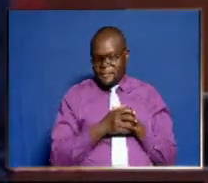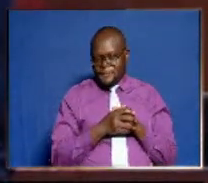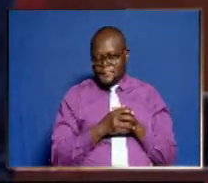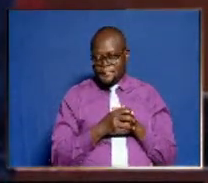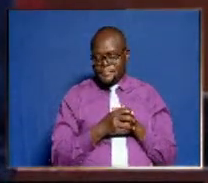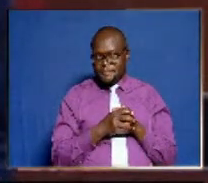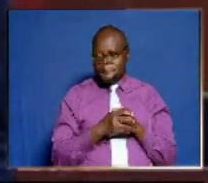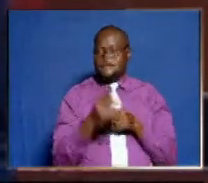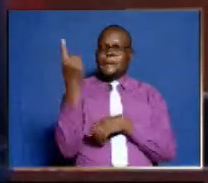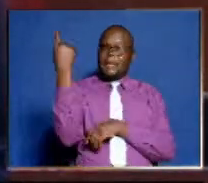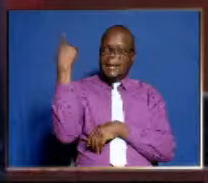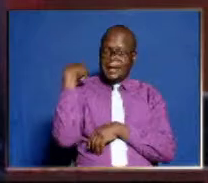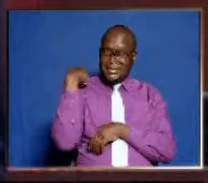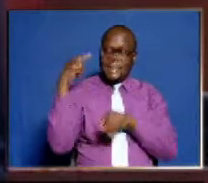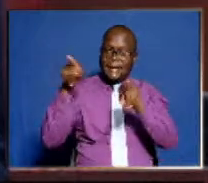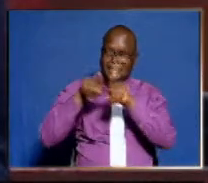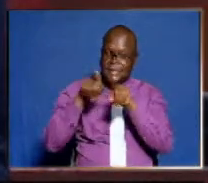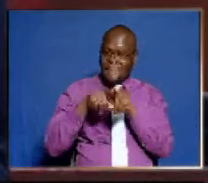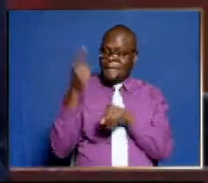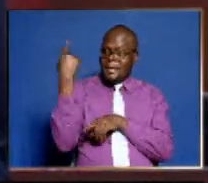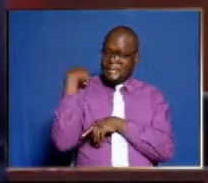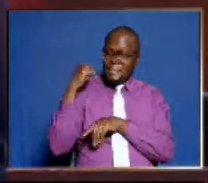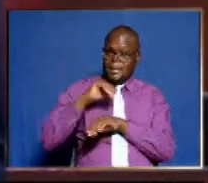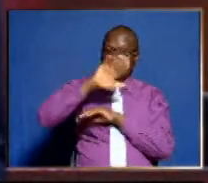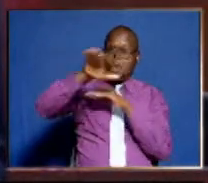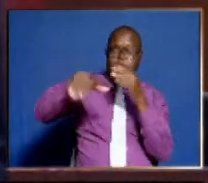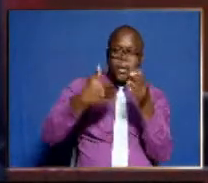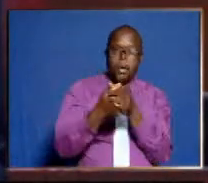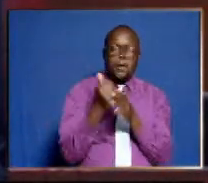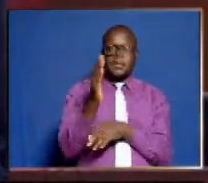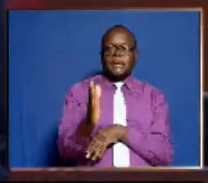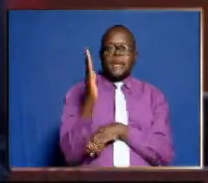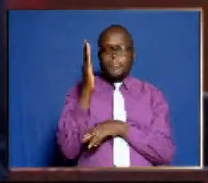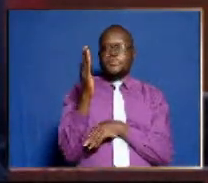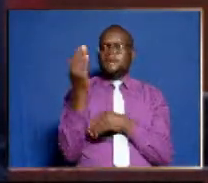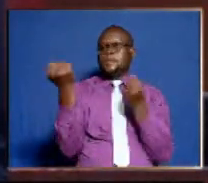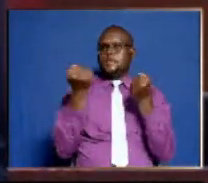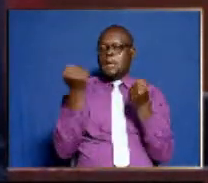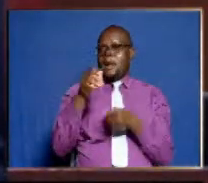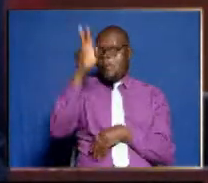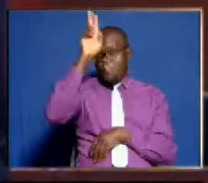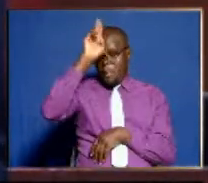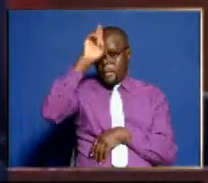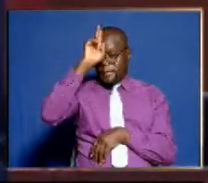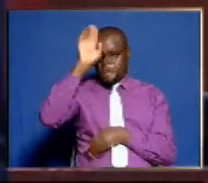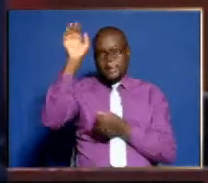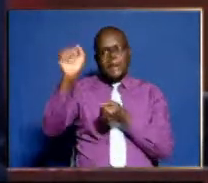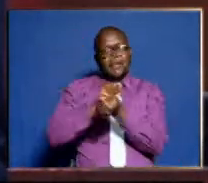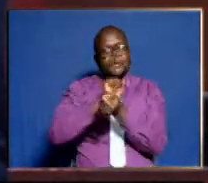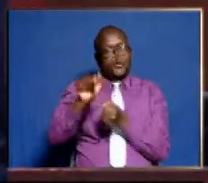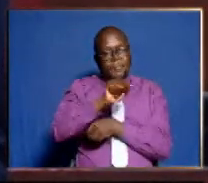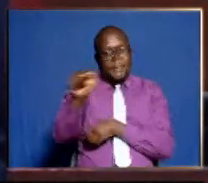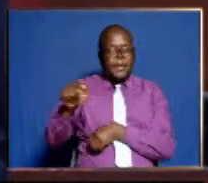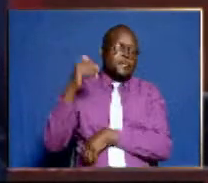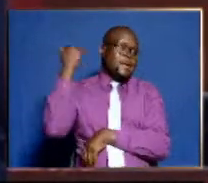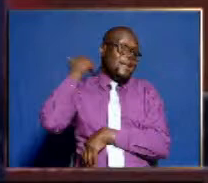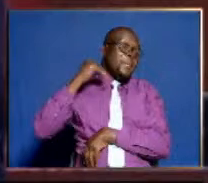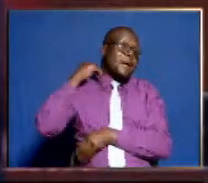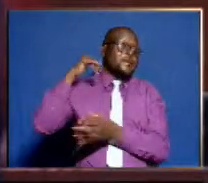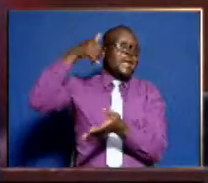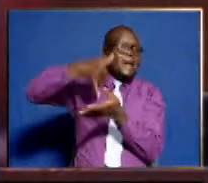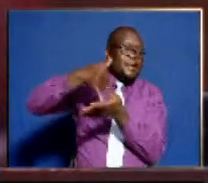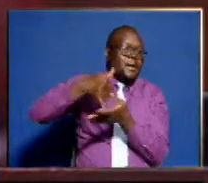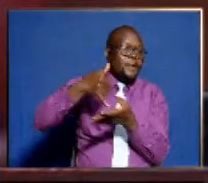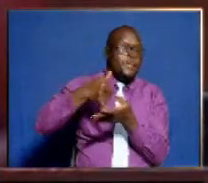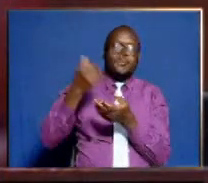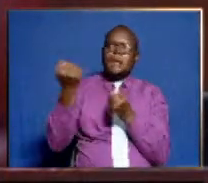even yesterday, Mr. Speaker, all the security vehicles in Turkana East were destroyed by these bandits, including an